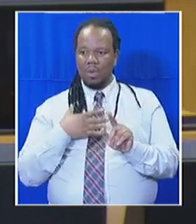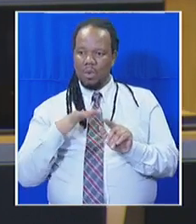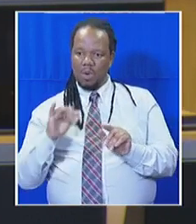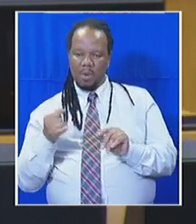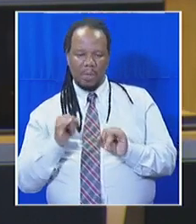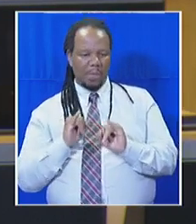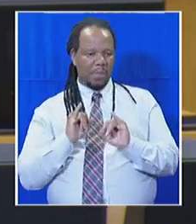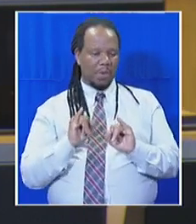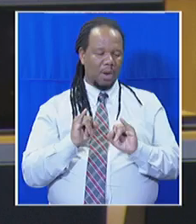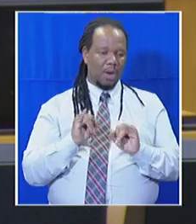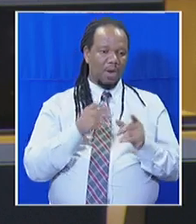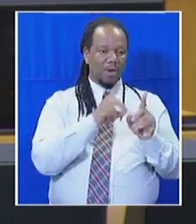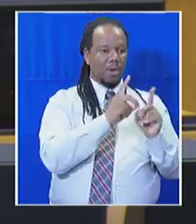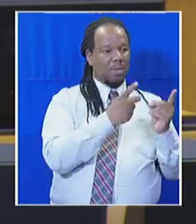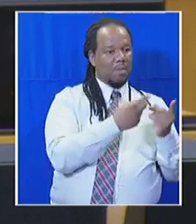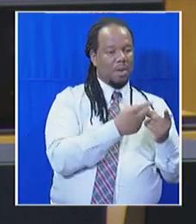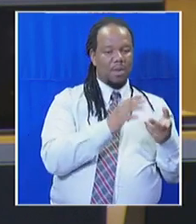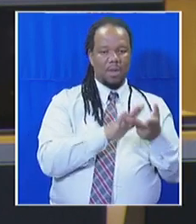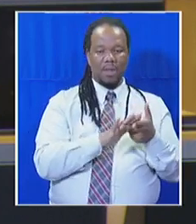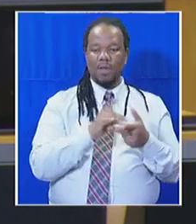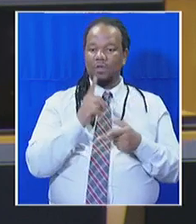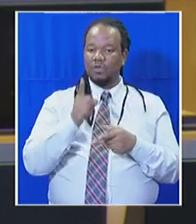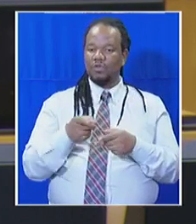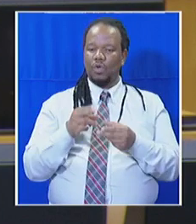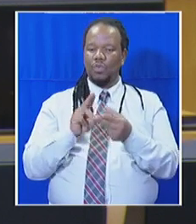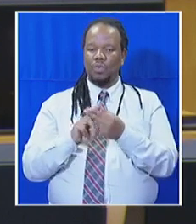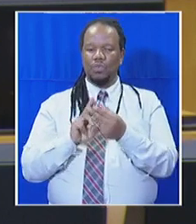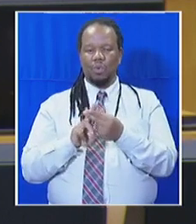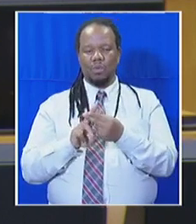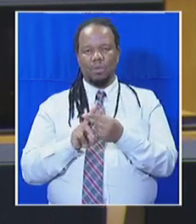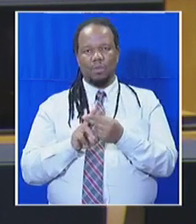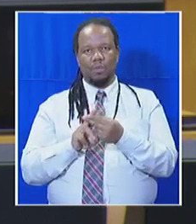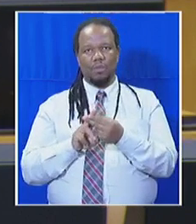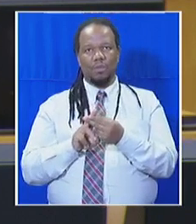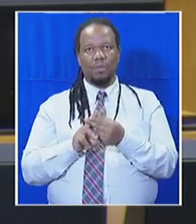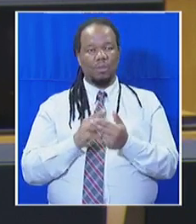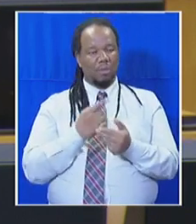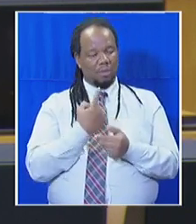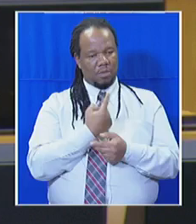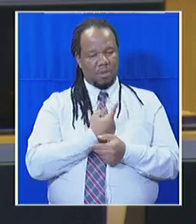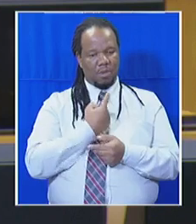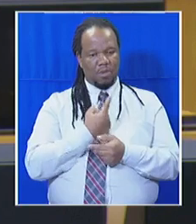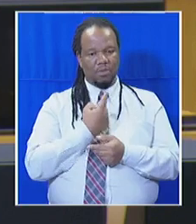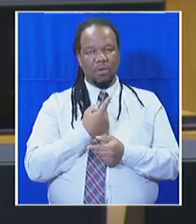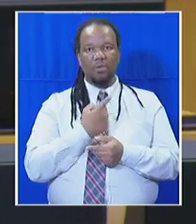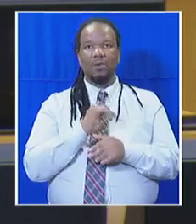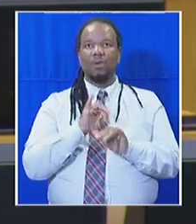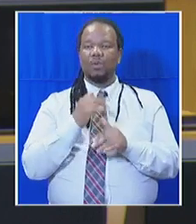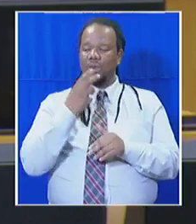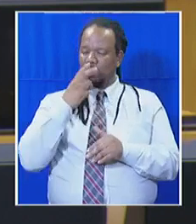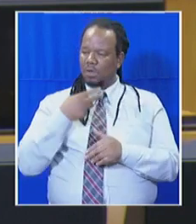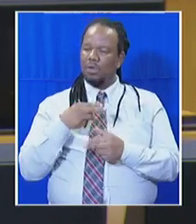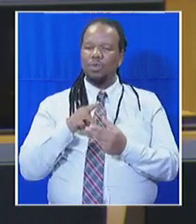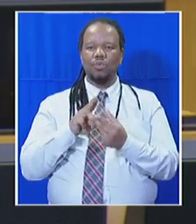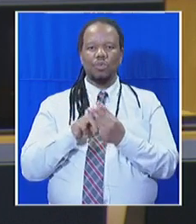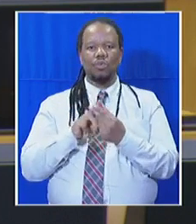the department, the ministry, and the teacher unions. We have committed ourselves and indeed do meet with the unions, and we've said for this